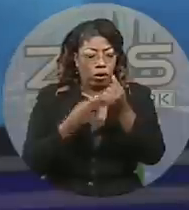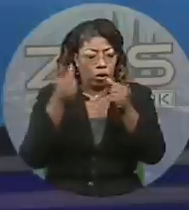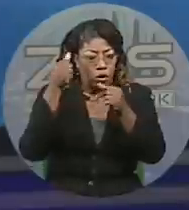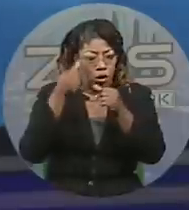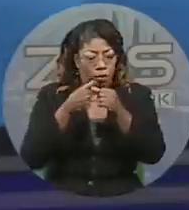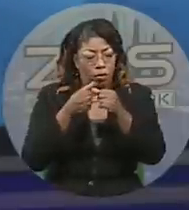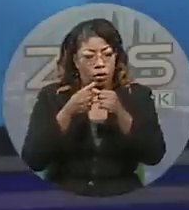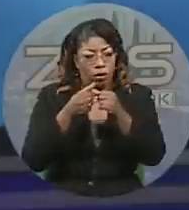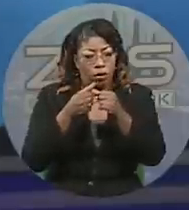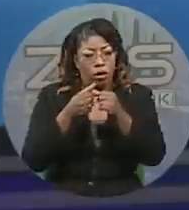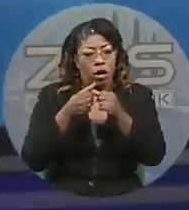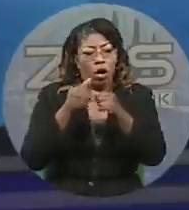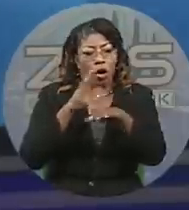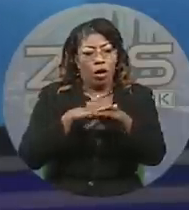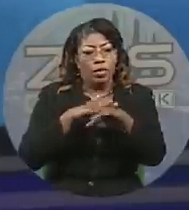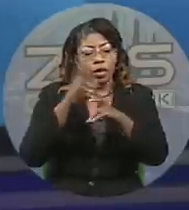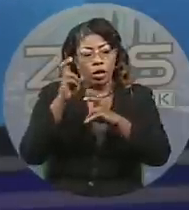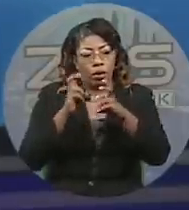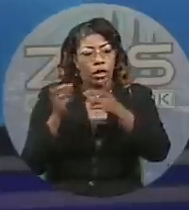got them to Nassau.